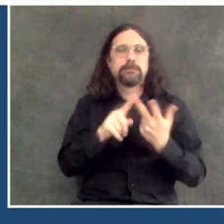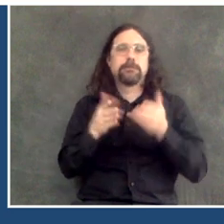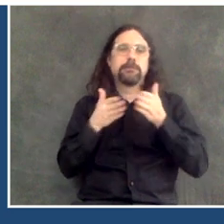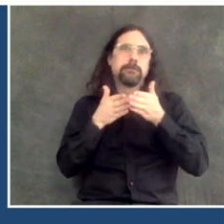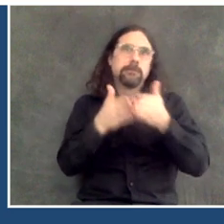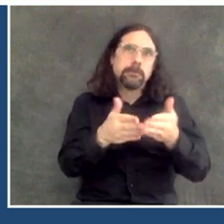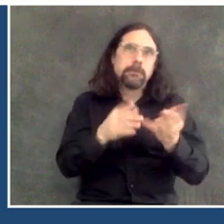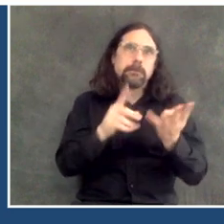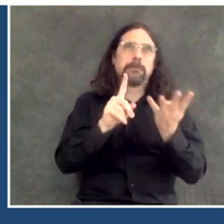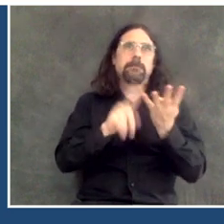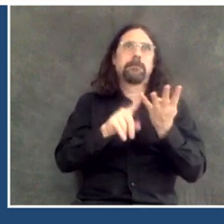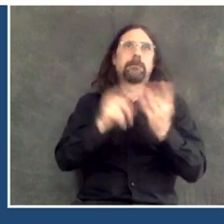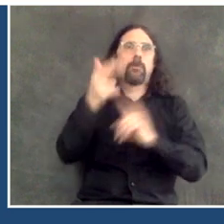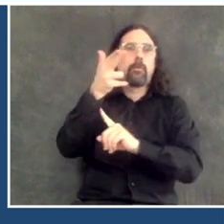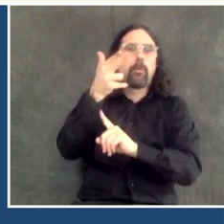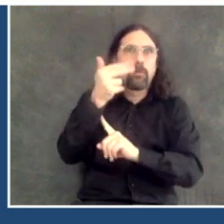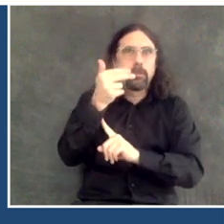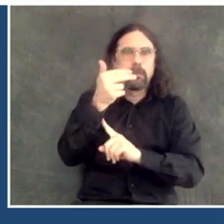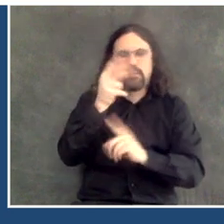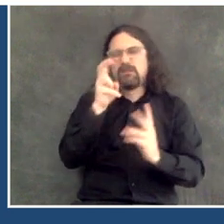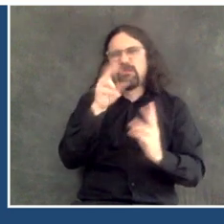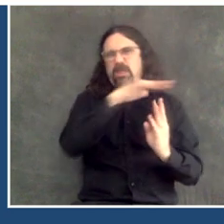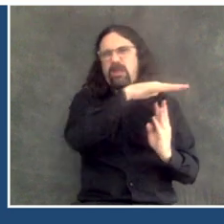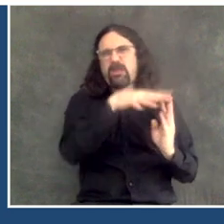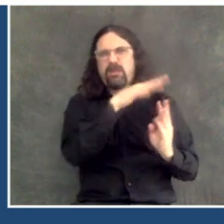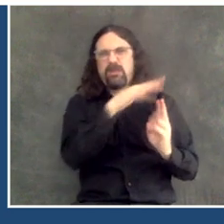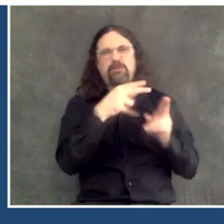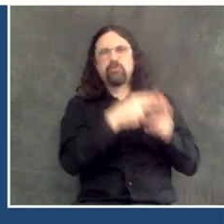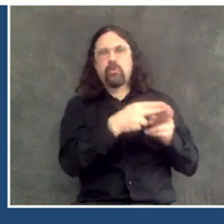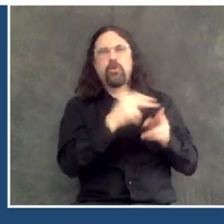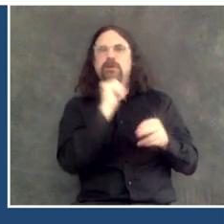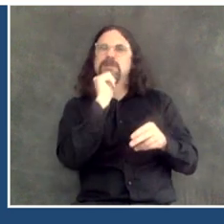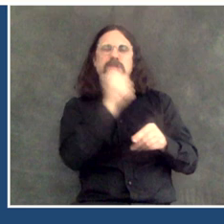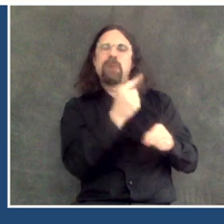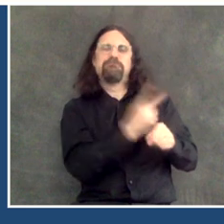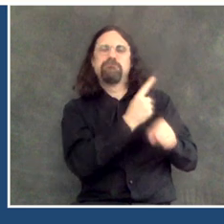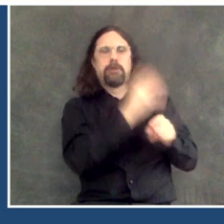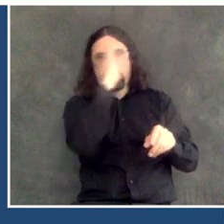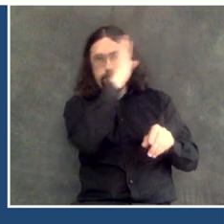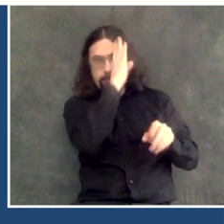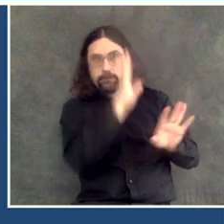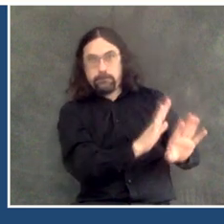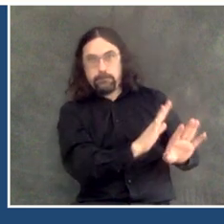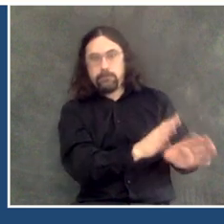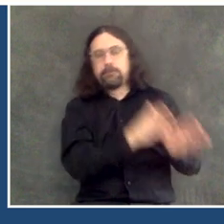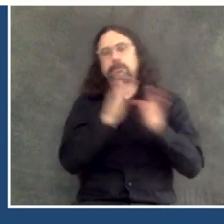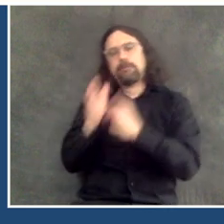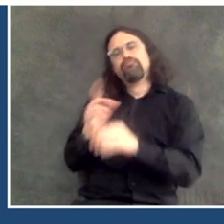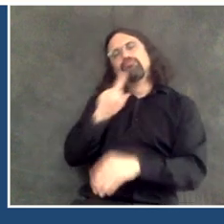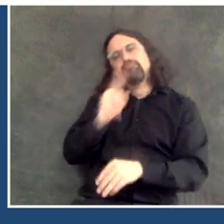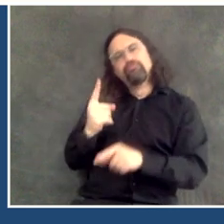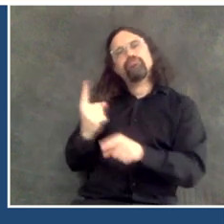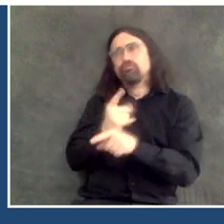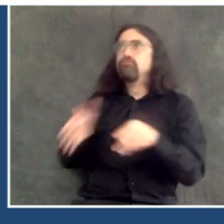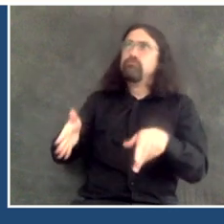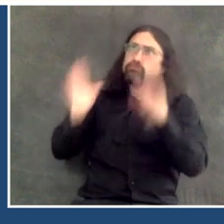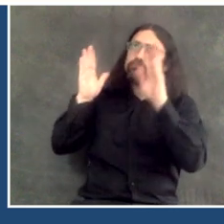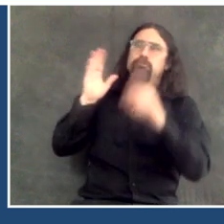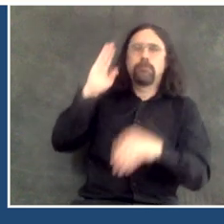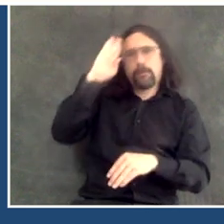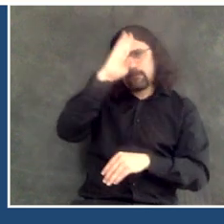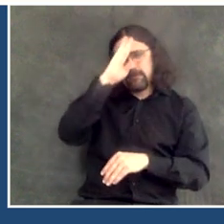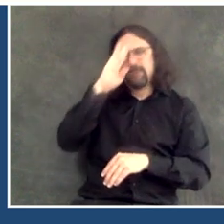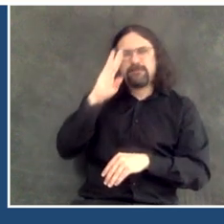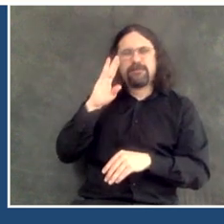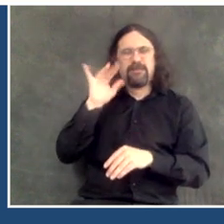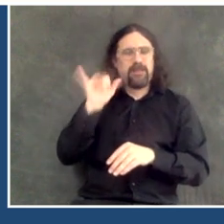hospitals. All of this is going to take staffing. Now, some need a lot of intensive staffing, like, of course, intensive care units.